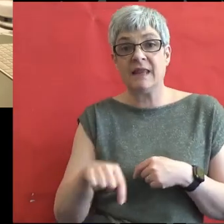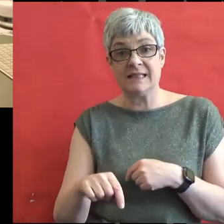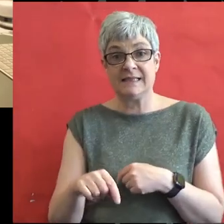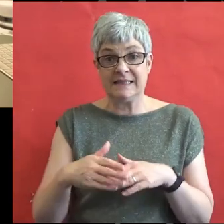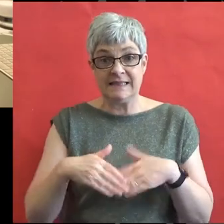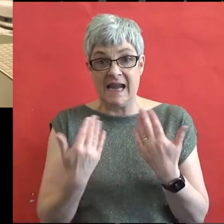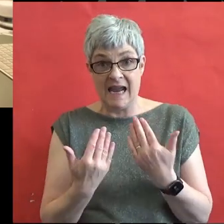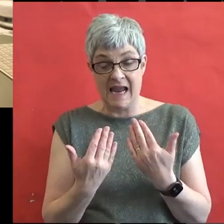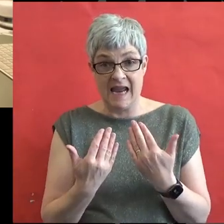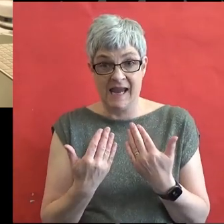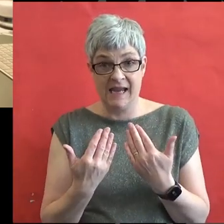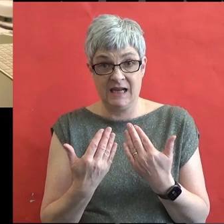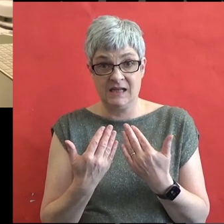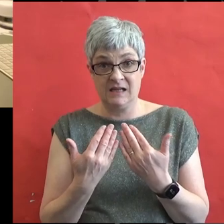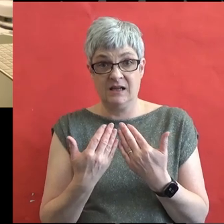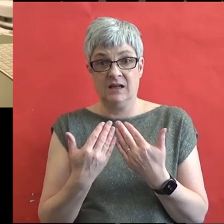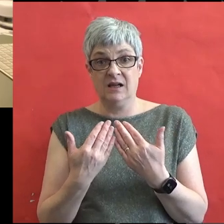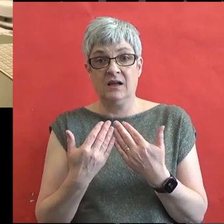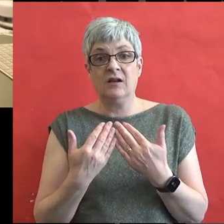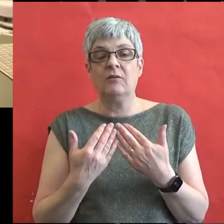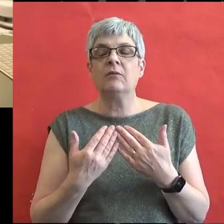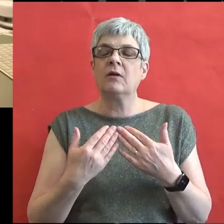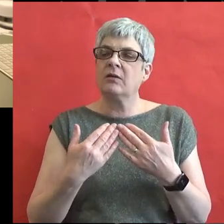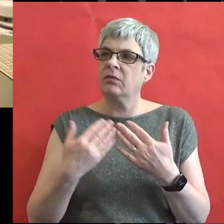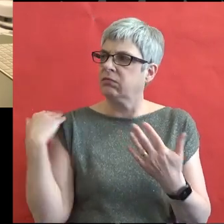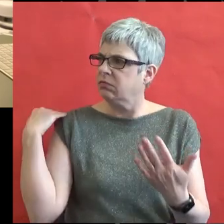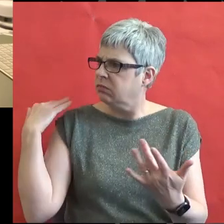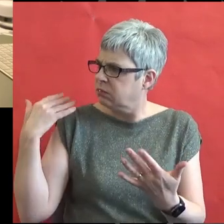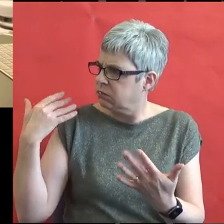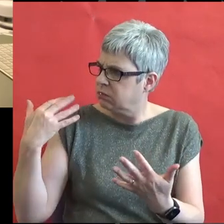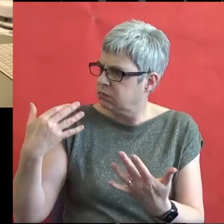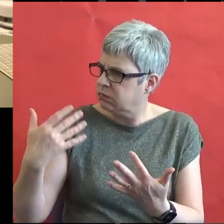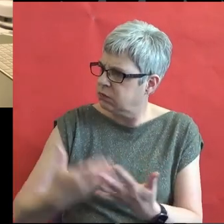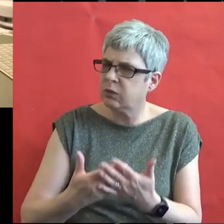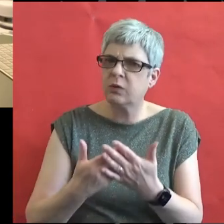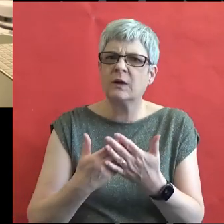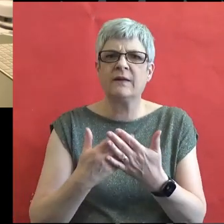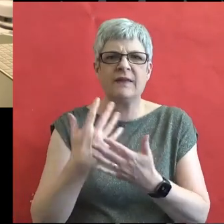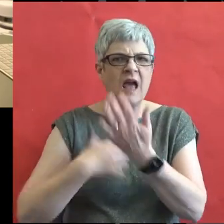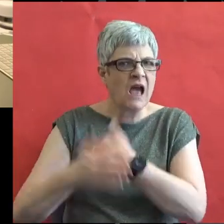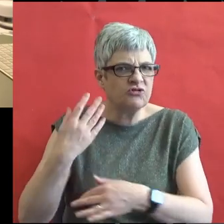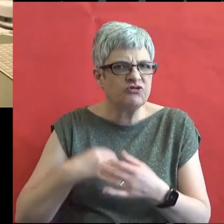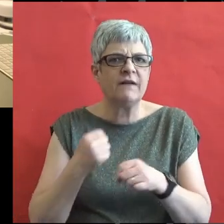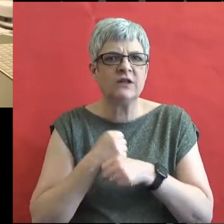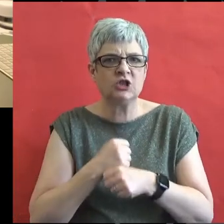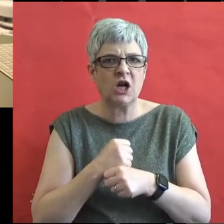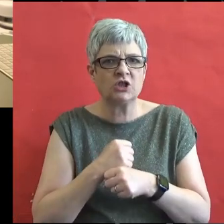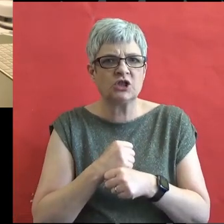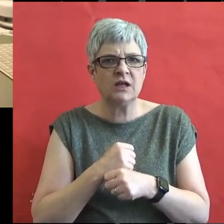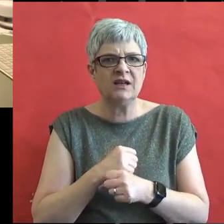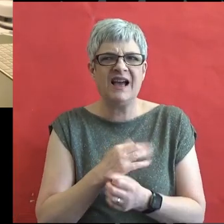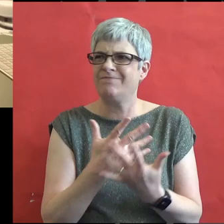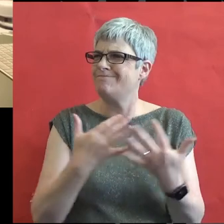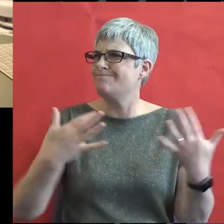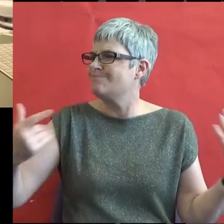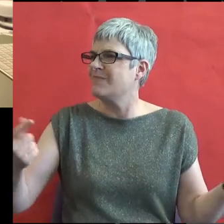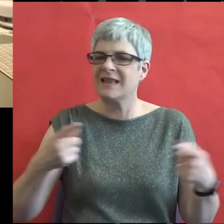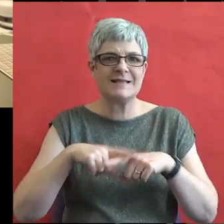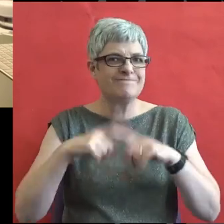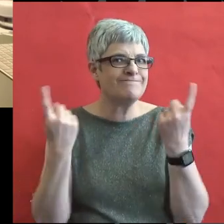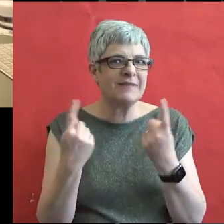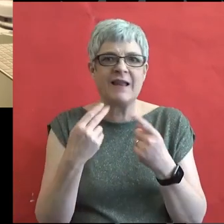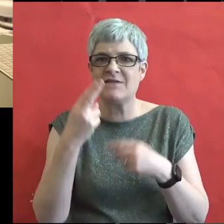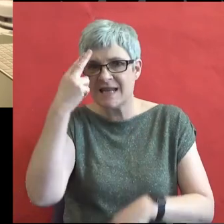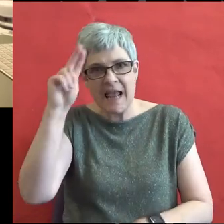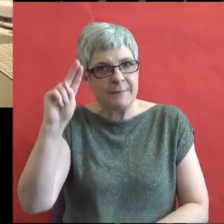This day across the history of the church has been known by many different names.